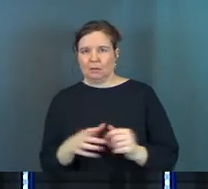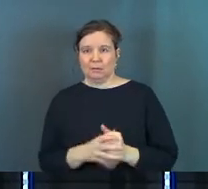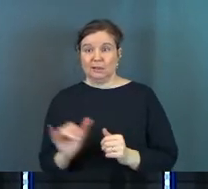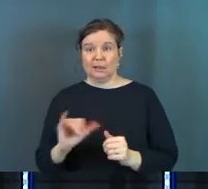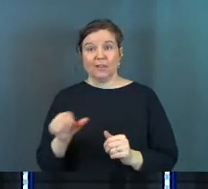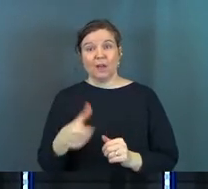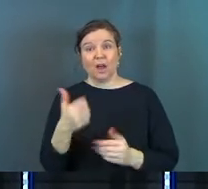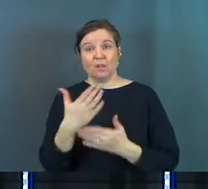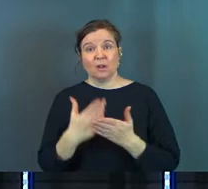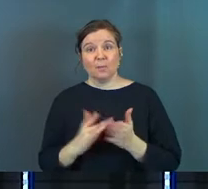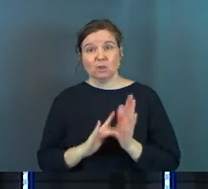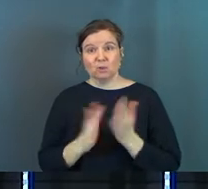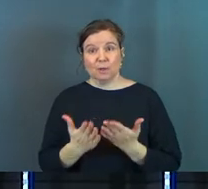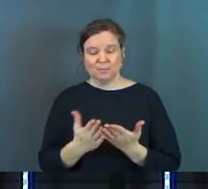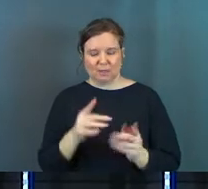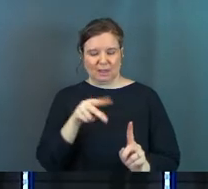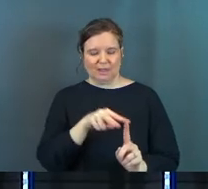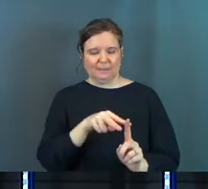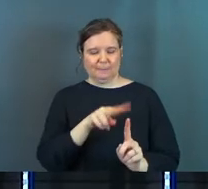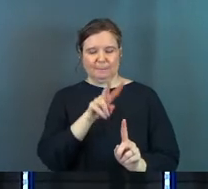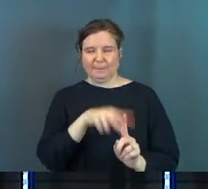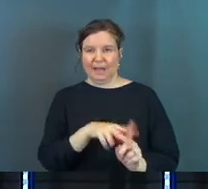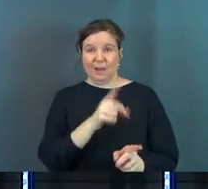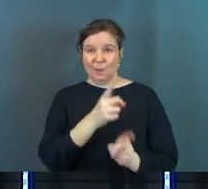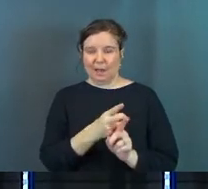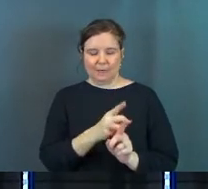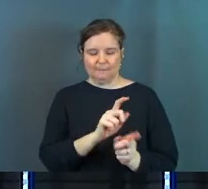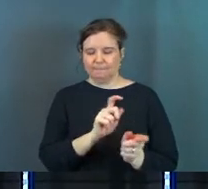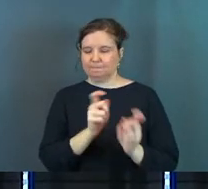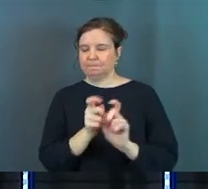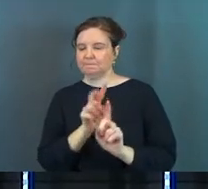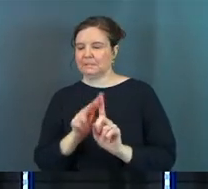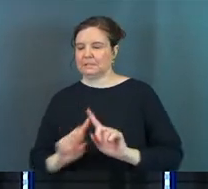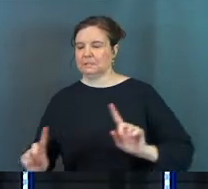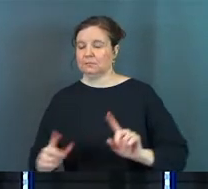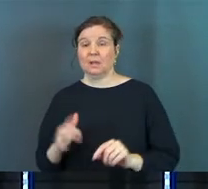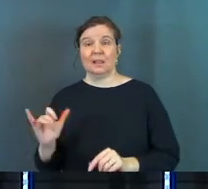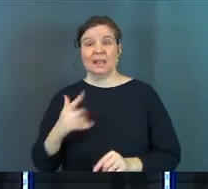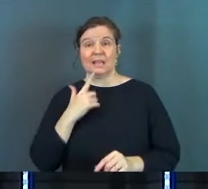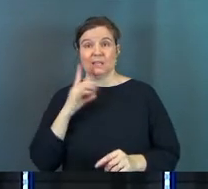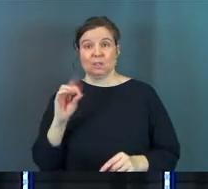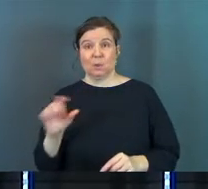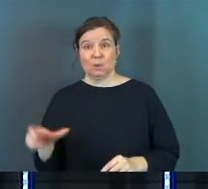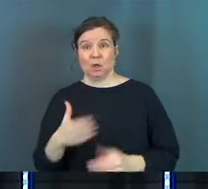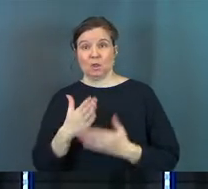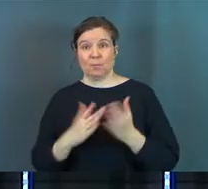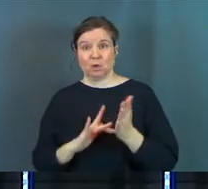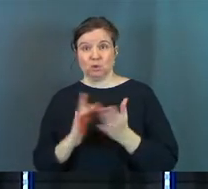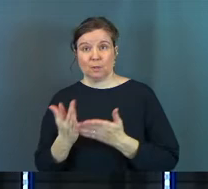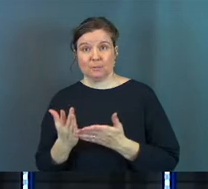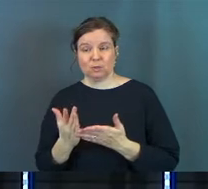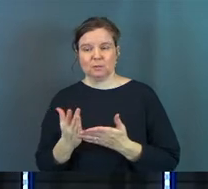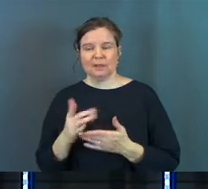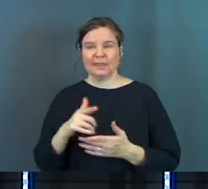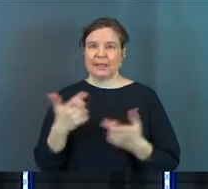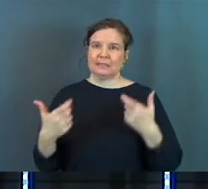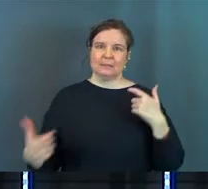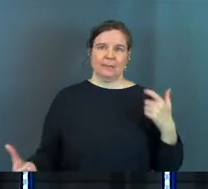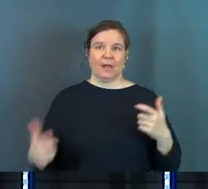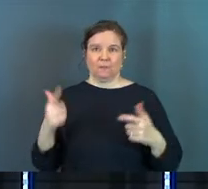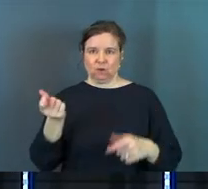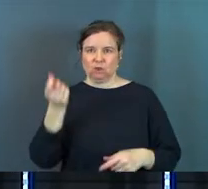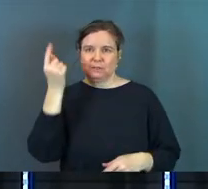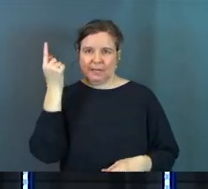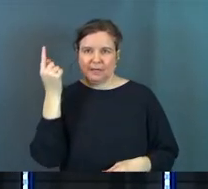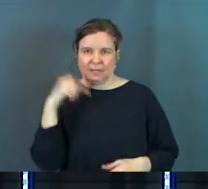the other parts of Scripture. And this will result in their destruction. Where he says, just as they do the other parts of Scripture, that's massive for